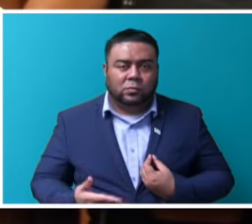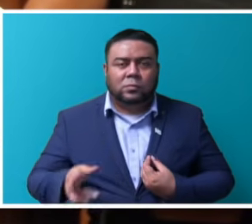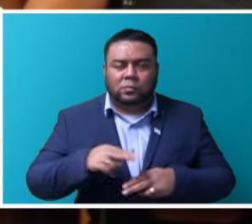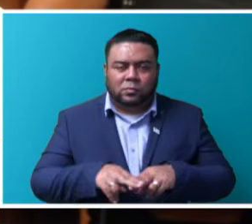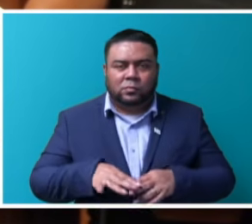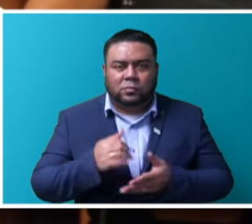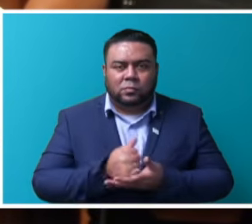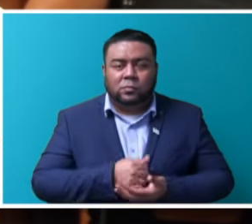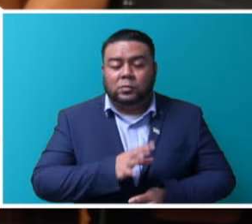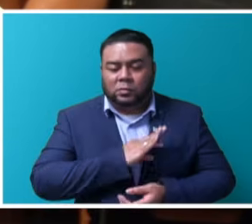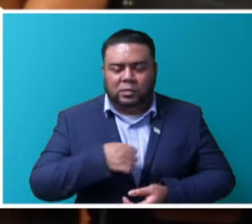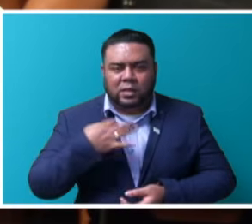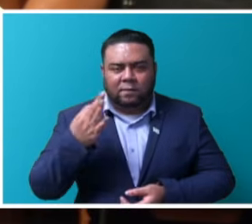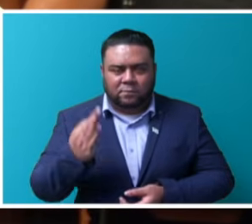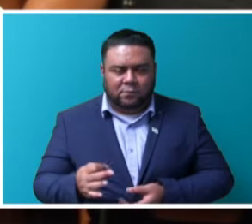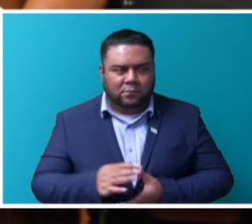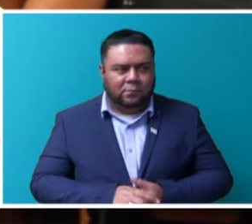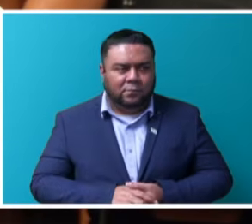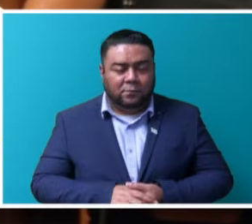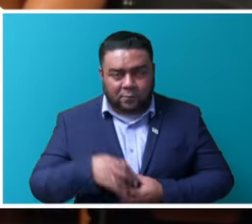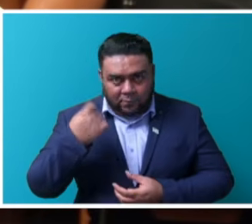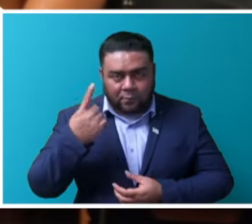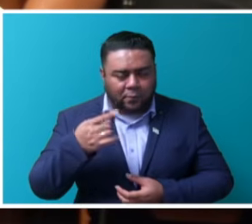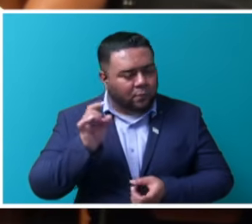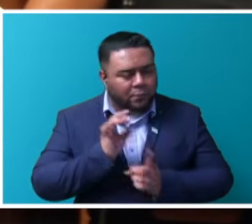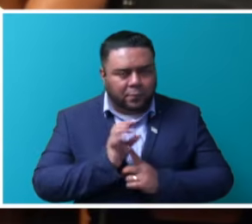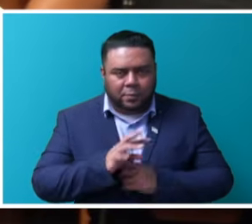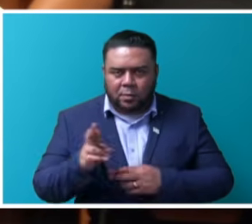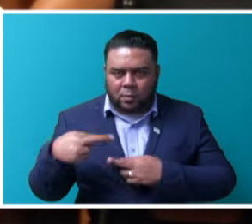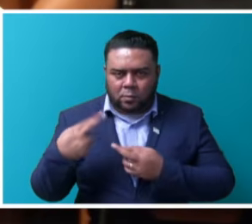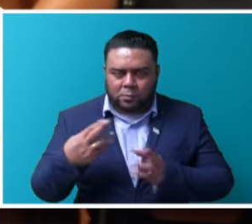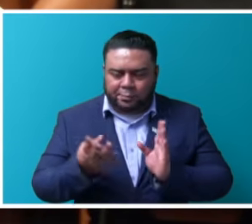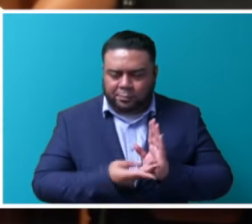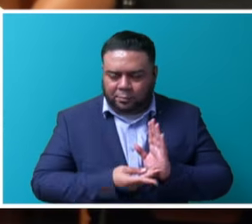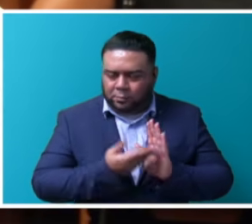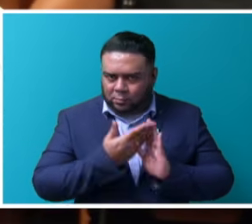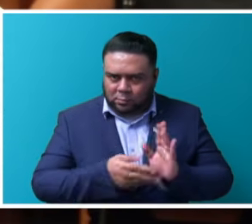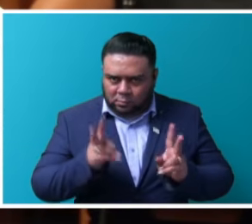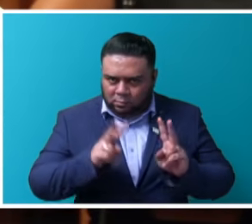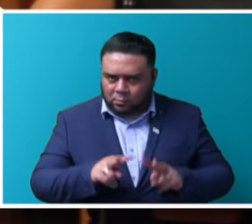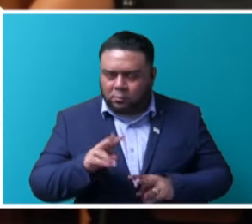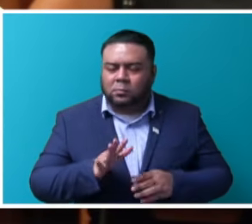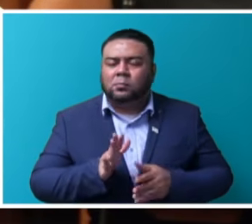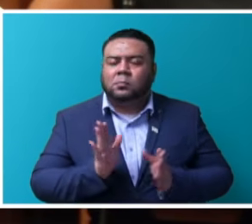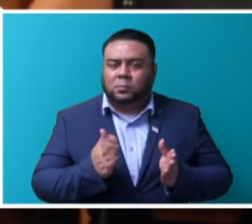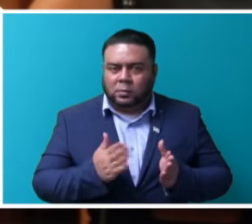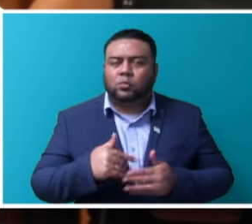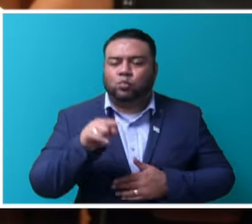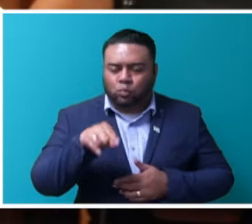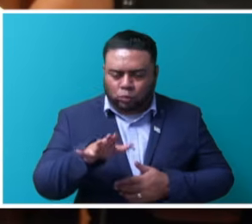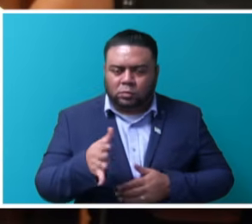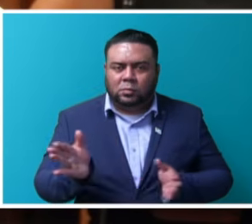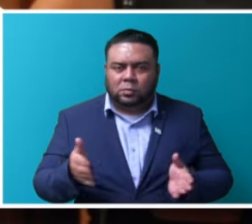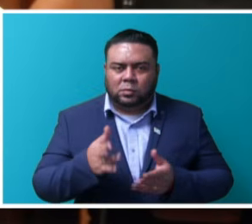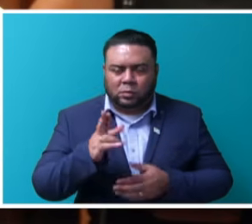Correction Services personnel, recognizing the vital role that discipline, morale, and visibility play in maintaining the integrity